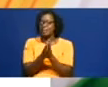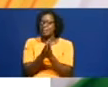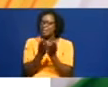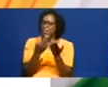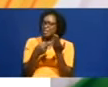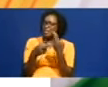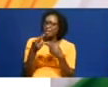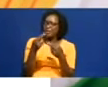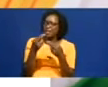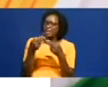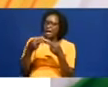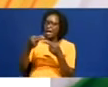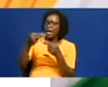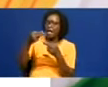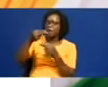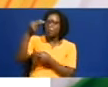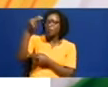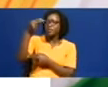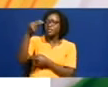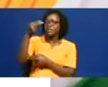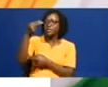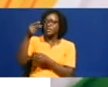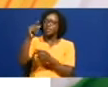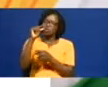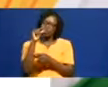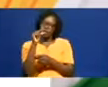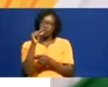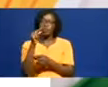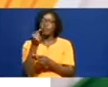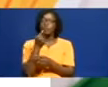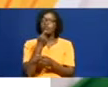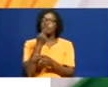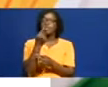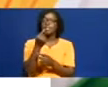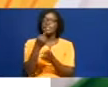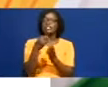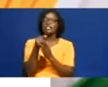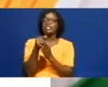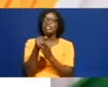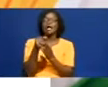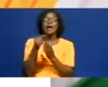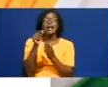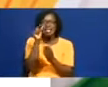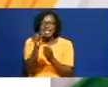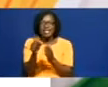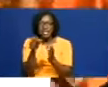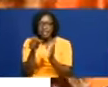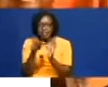revised upwards to a minimum of 100 shillings per script.